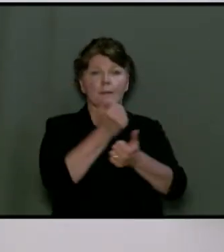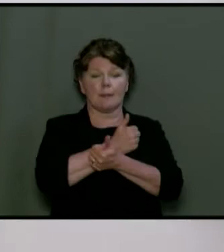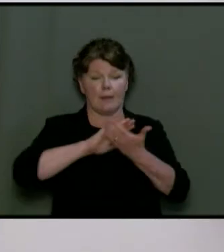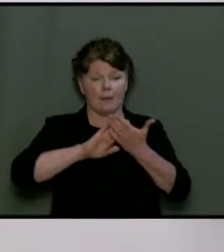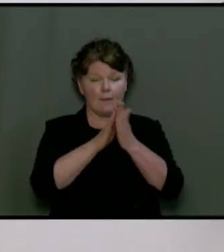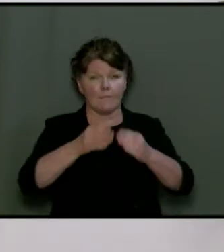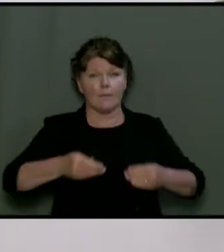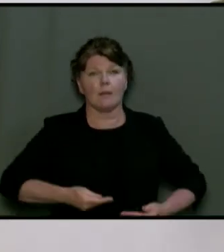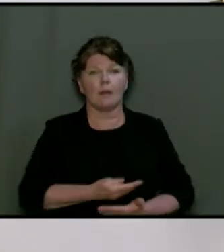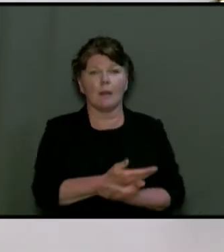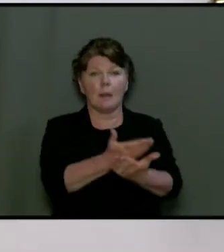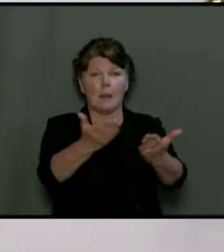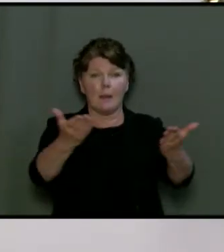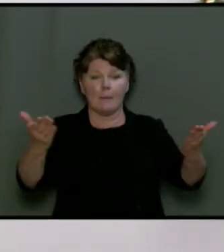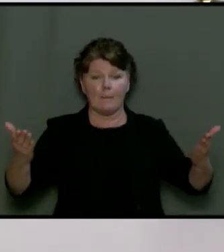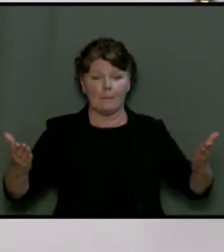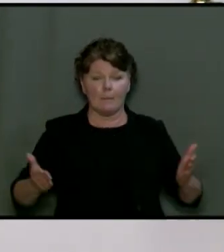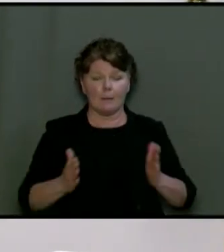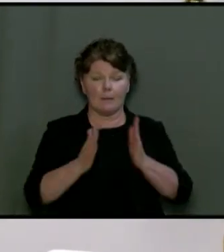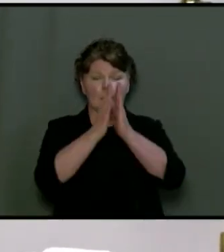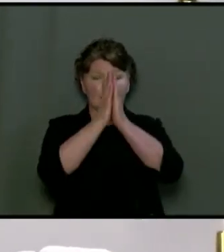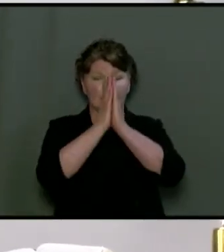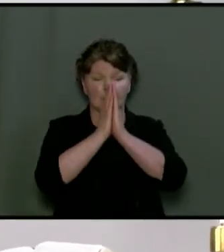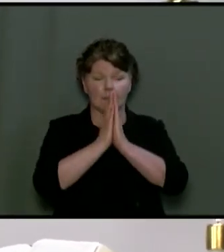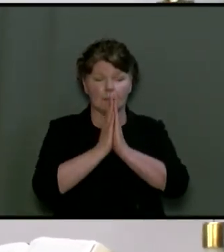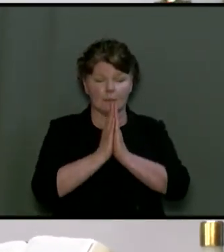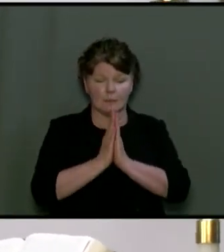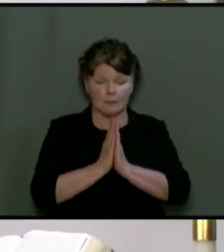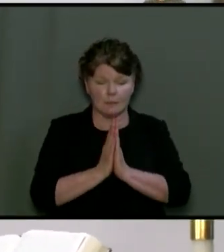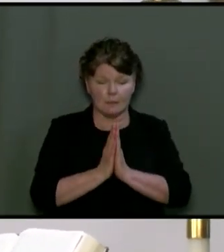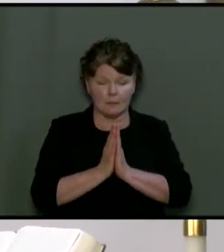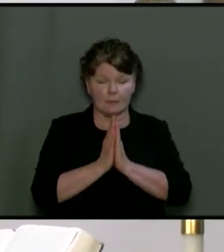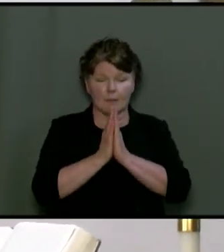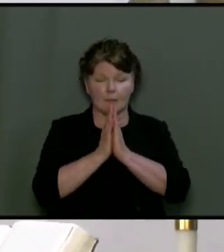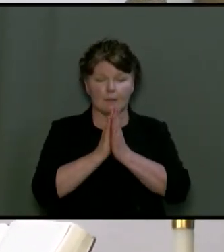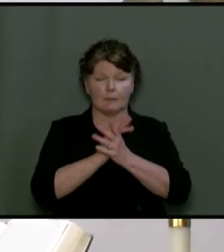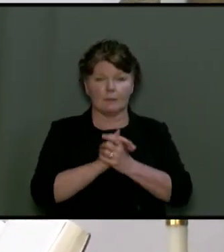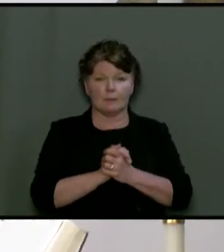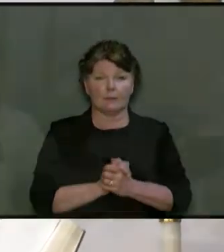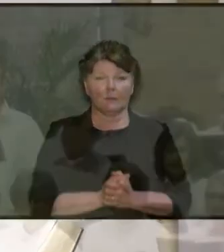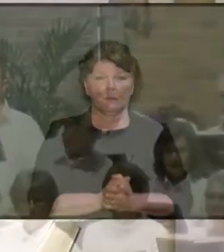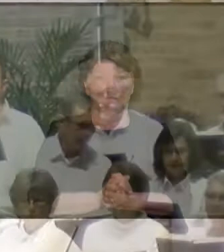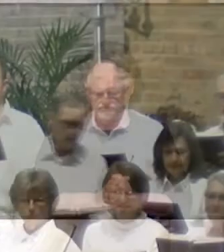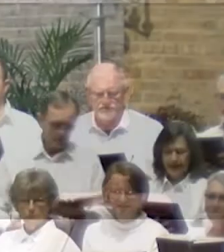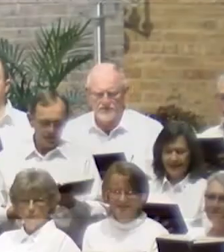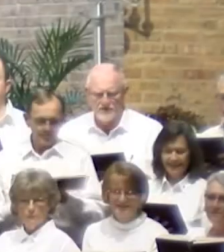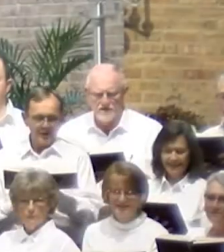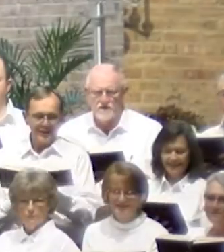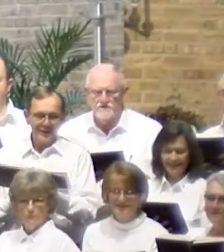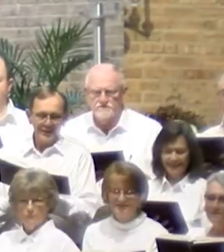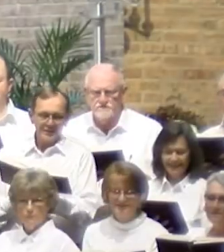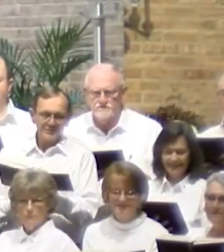and give you his peace. Amen.